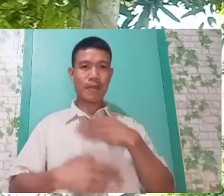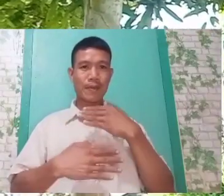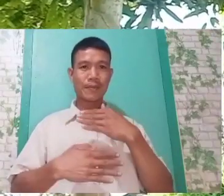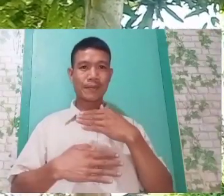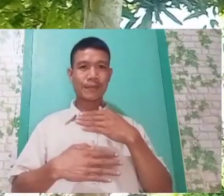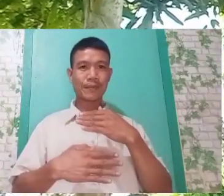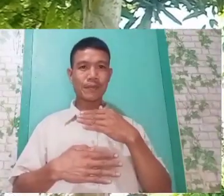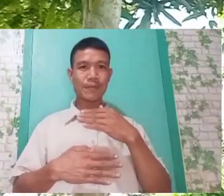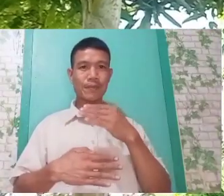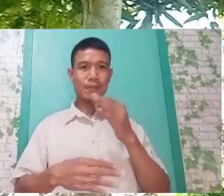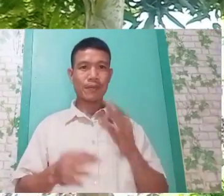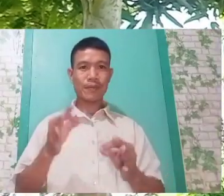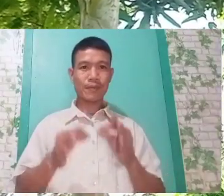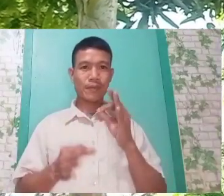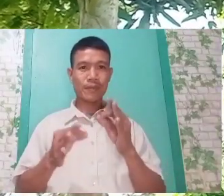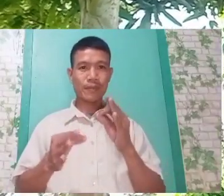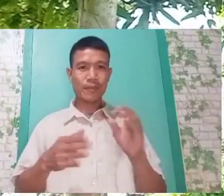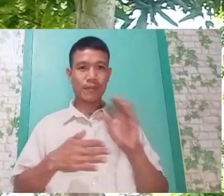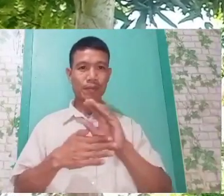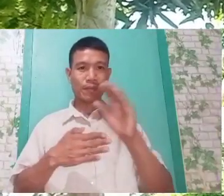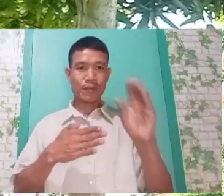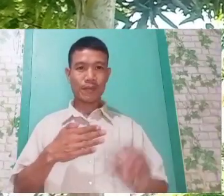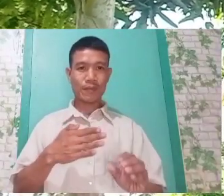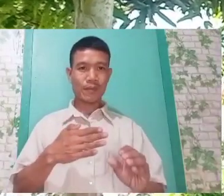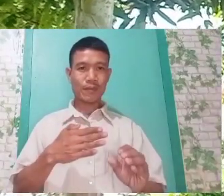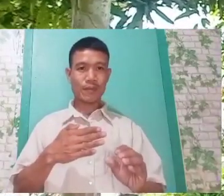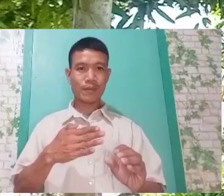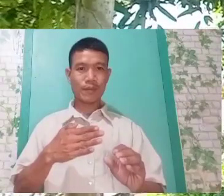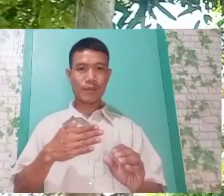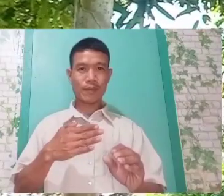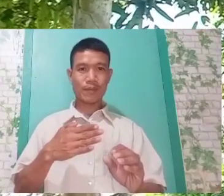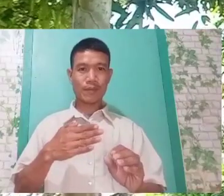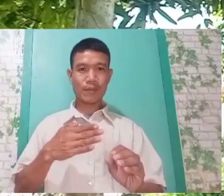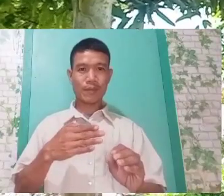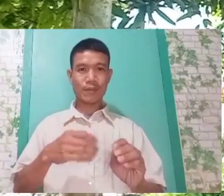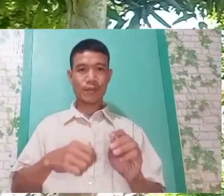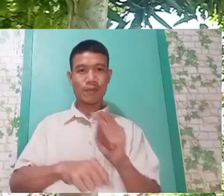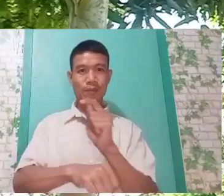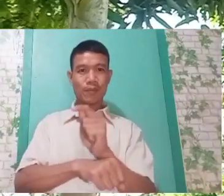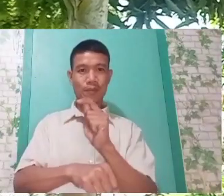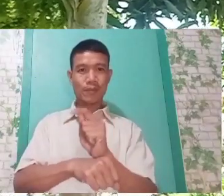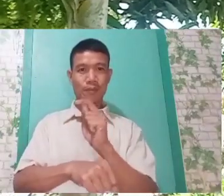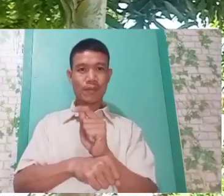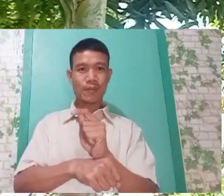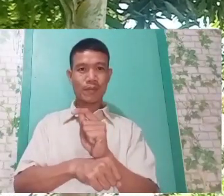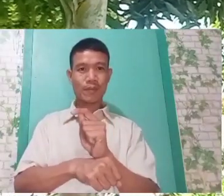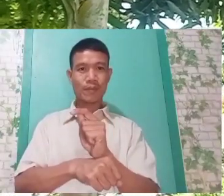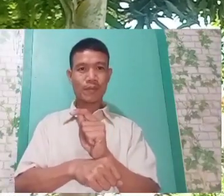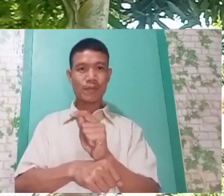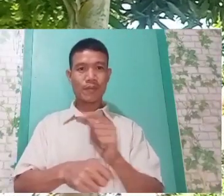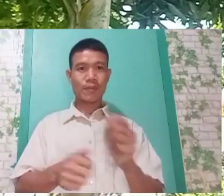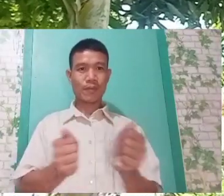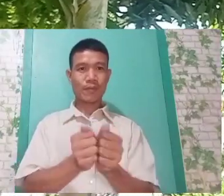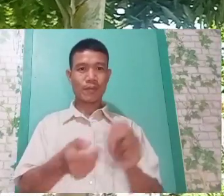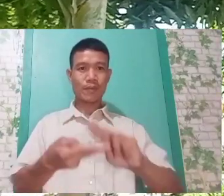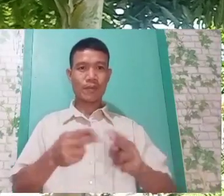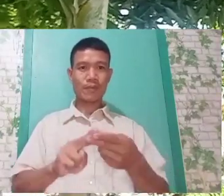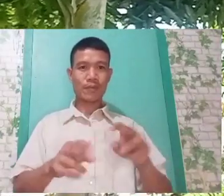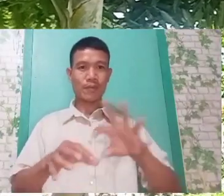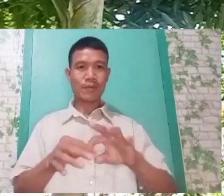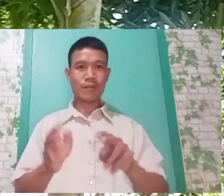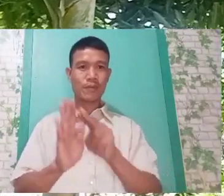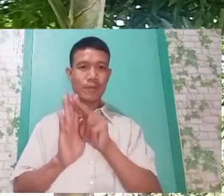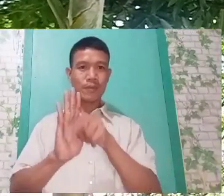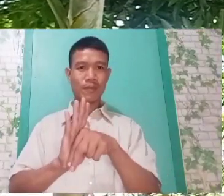part if I am doing a certain task with a given specific number of